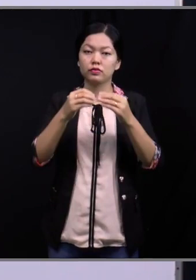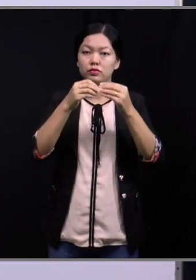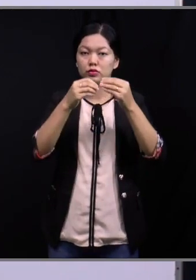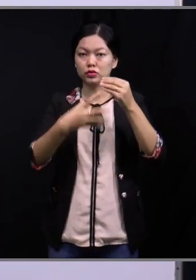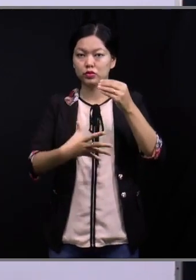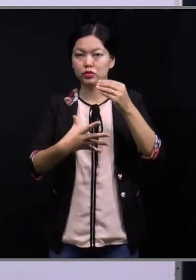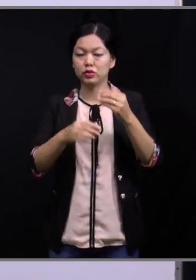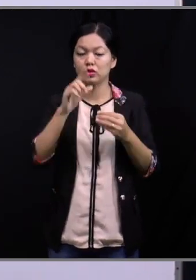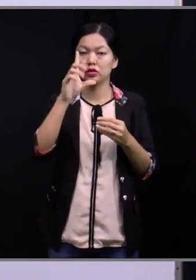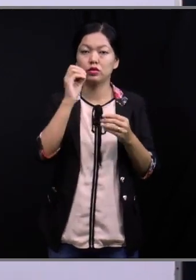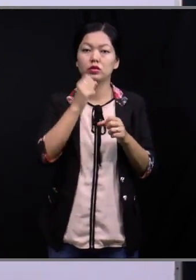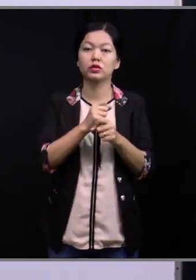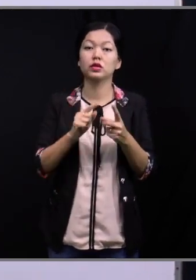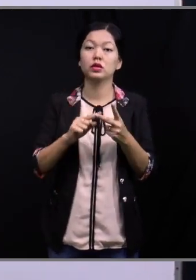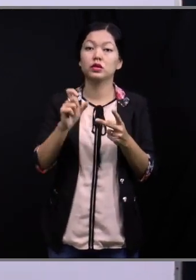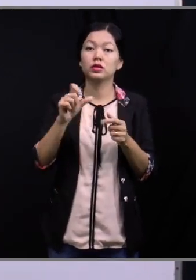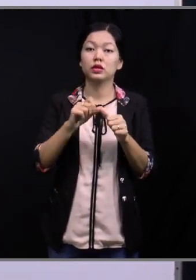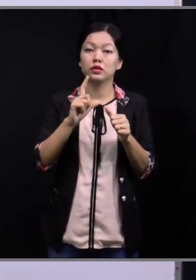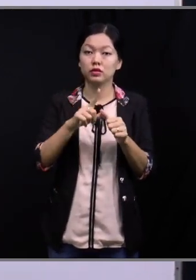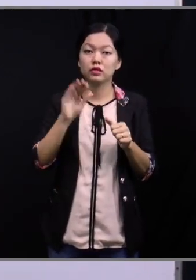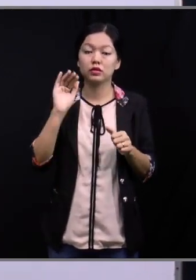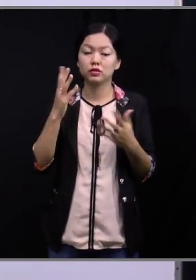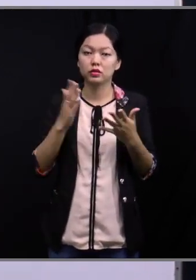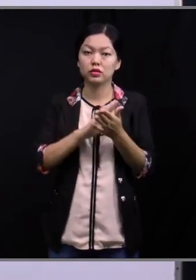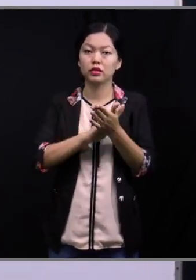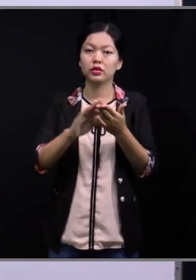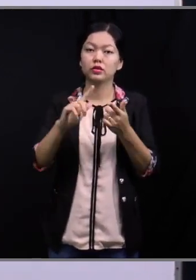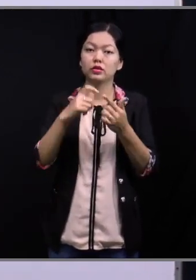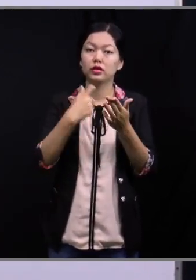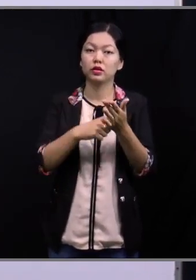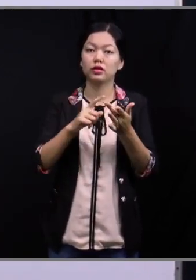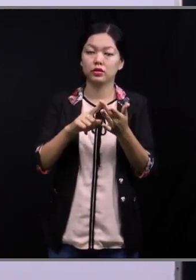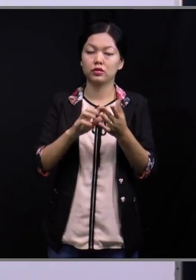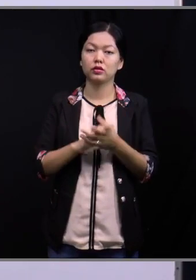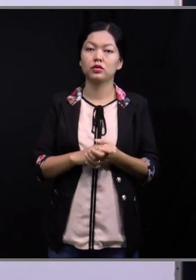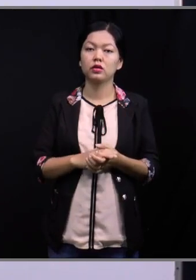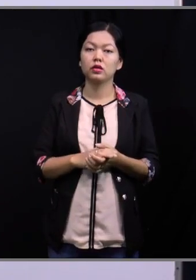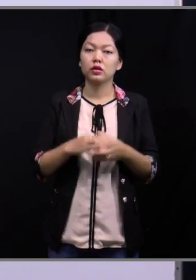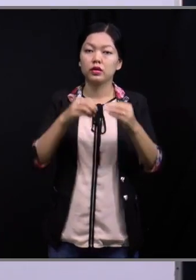logical sequence is known as hierarchy, and there are seven obligate taxonomic categories.